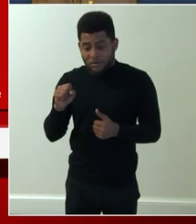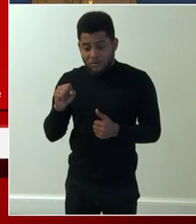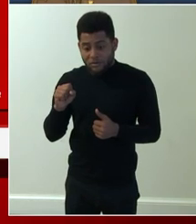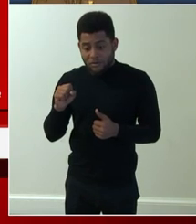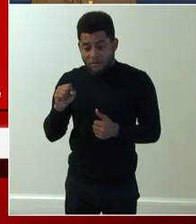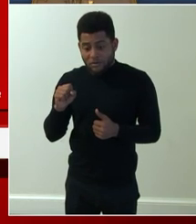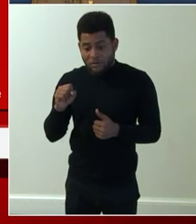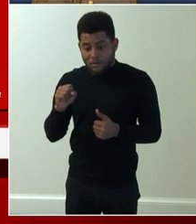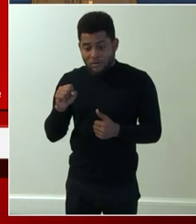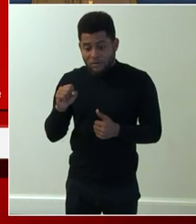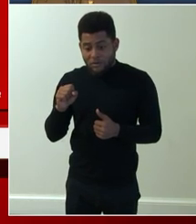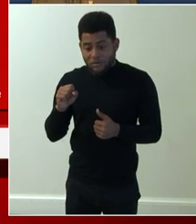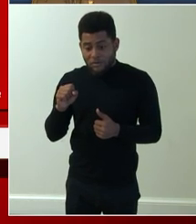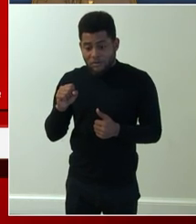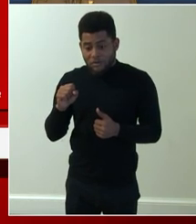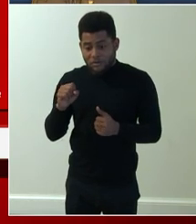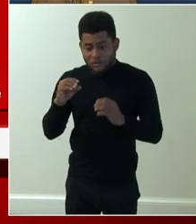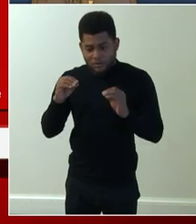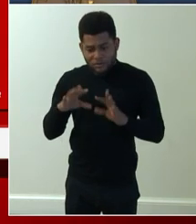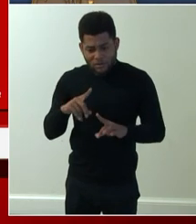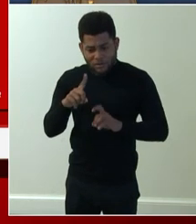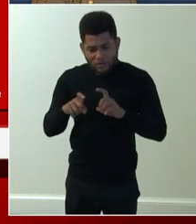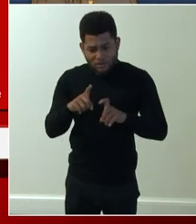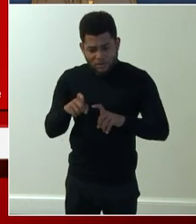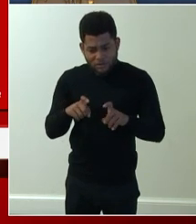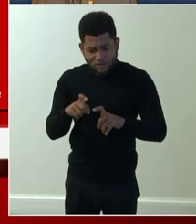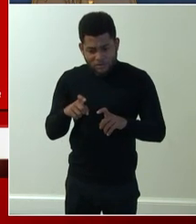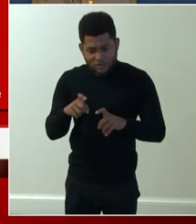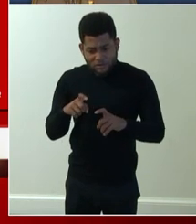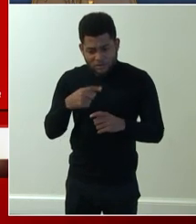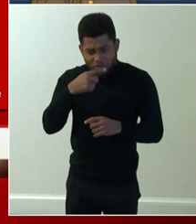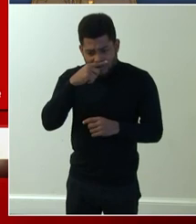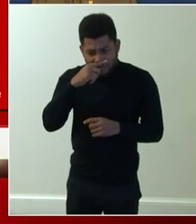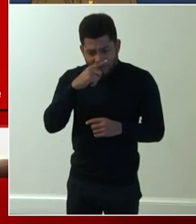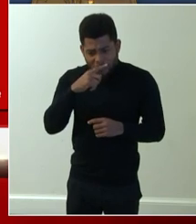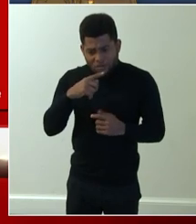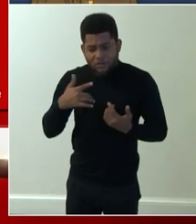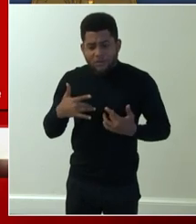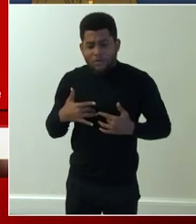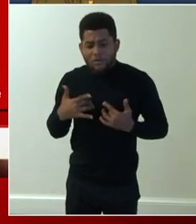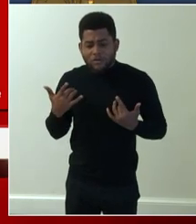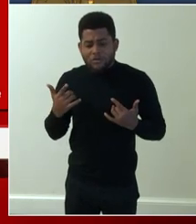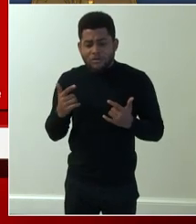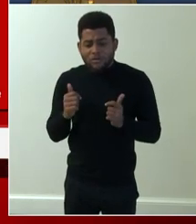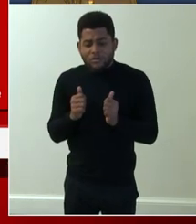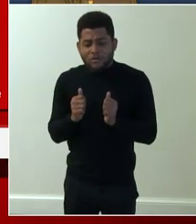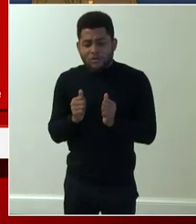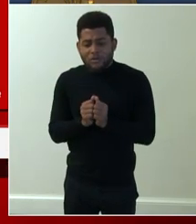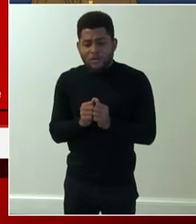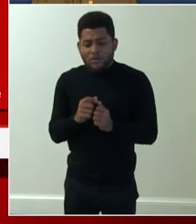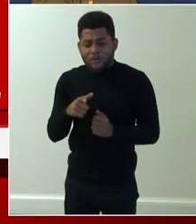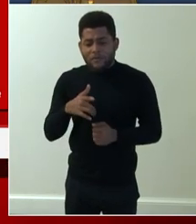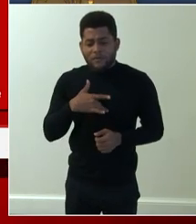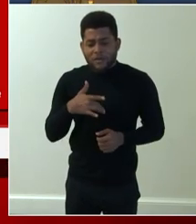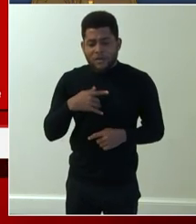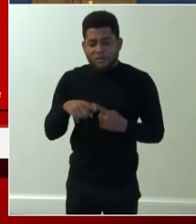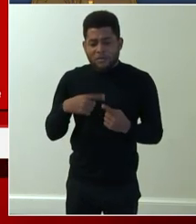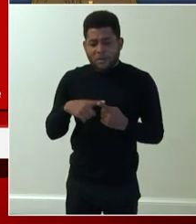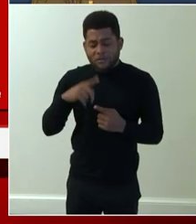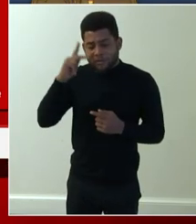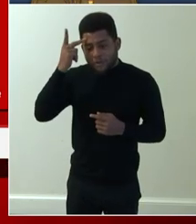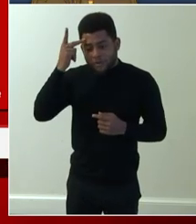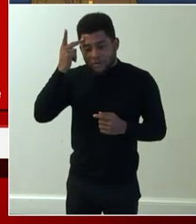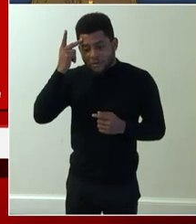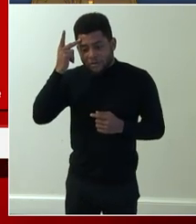Holocaust. My understanding is that the staff member who has since been suspended, according to the New York Times, had been charged